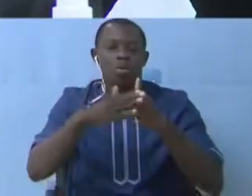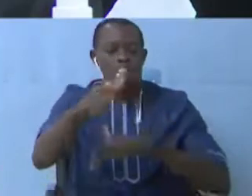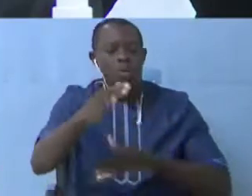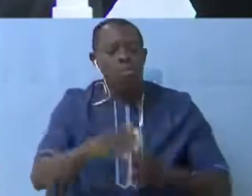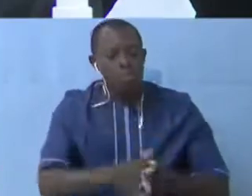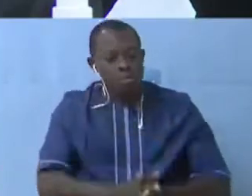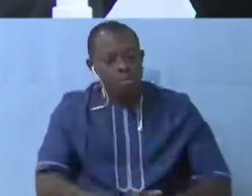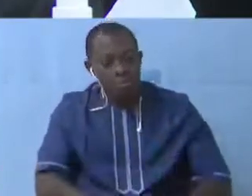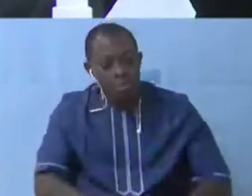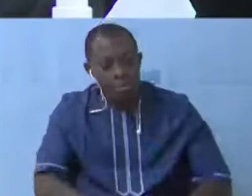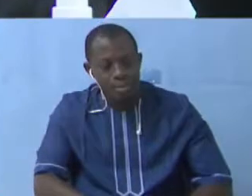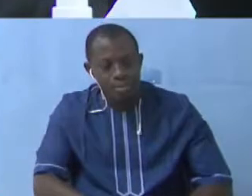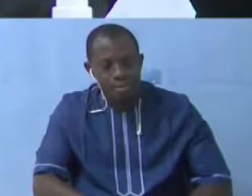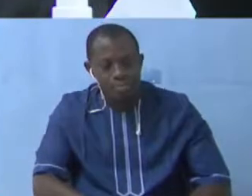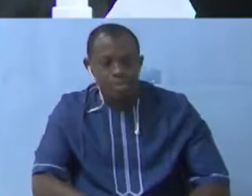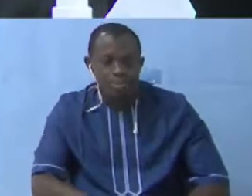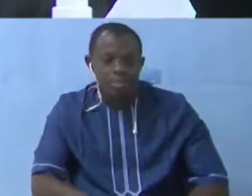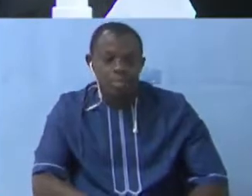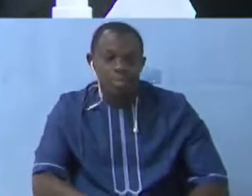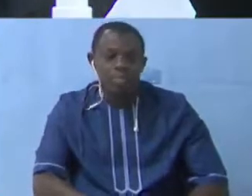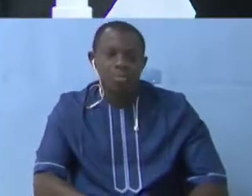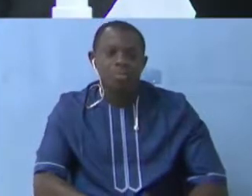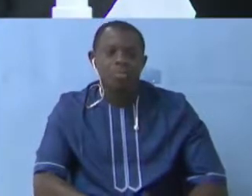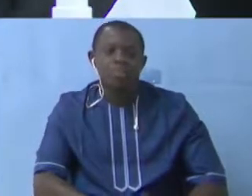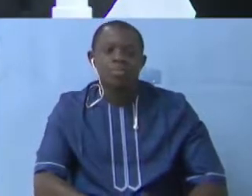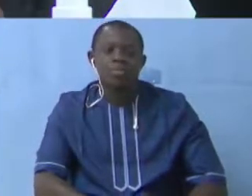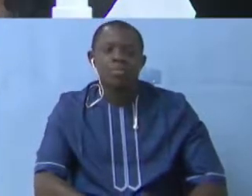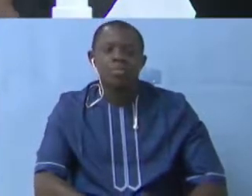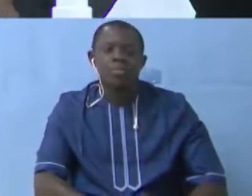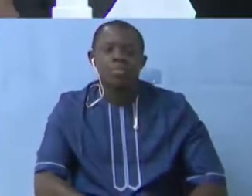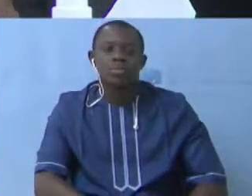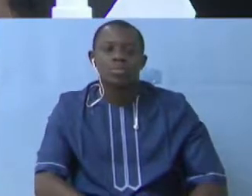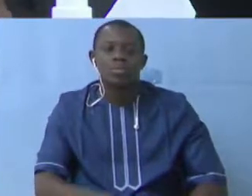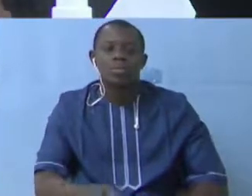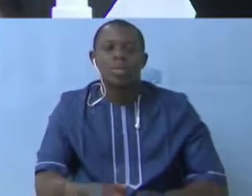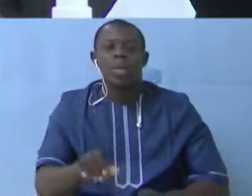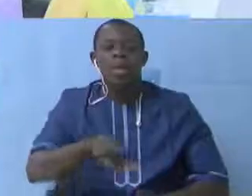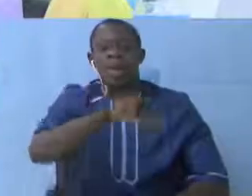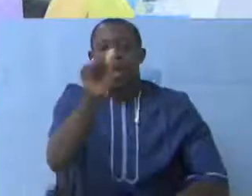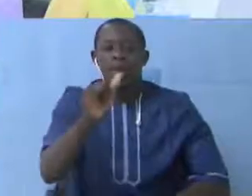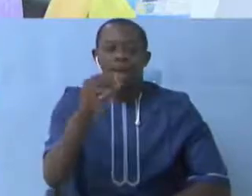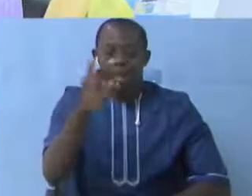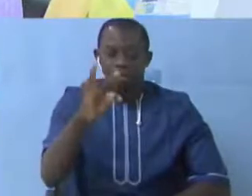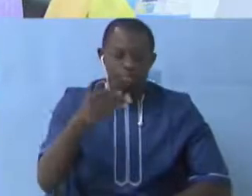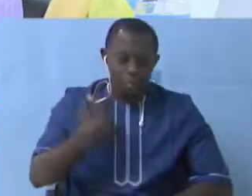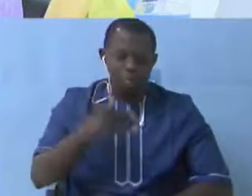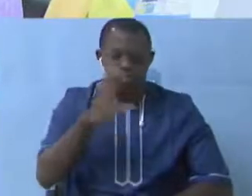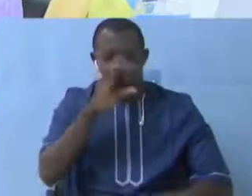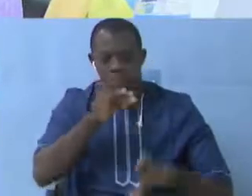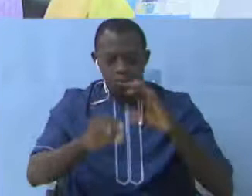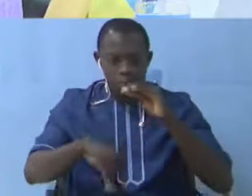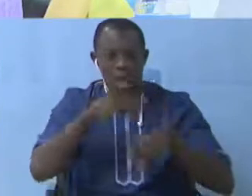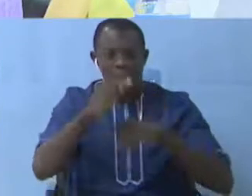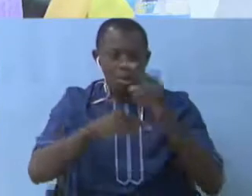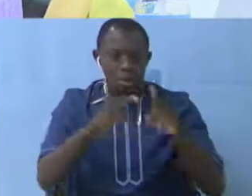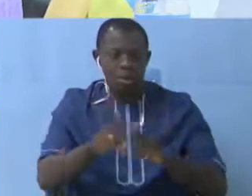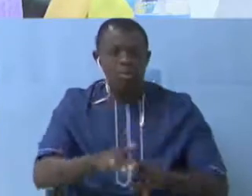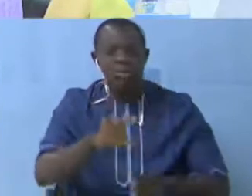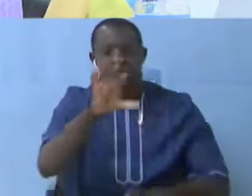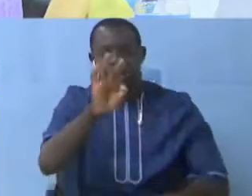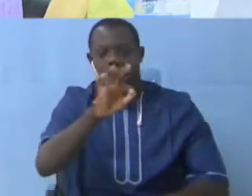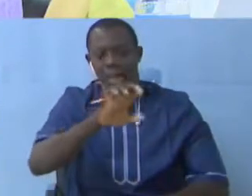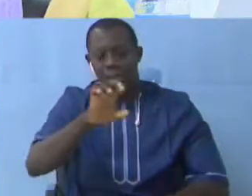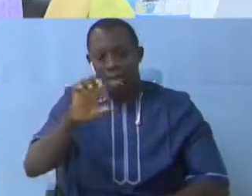pour réew mi jëm kanam. And saying about TRRCs or TRCs